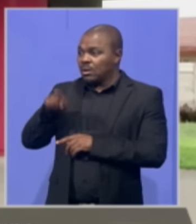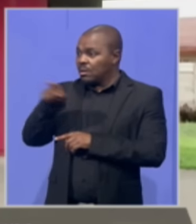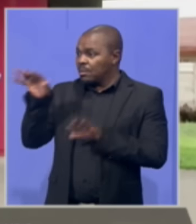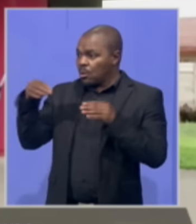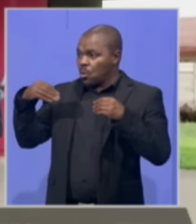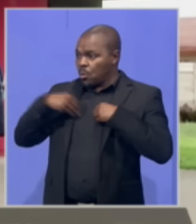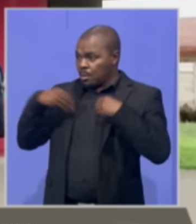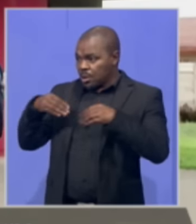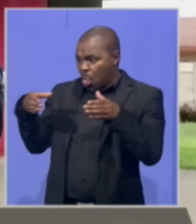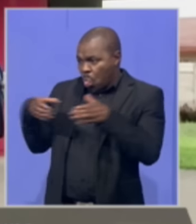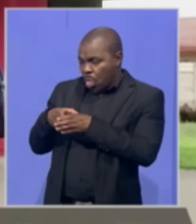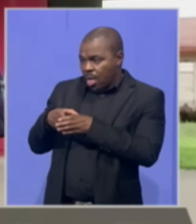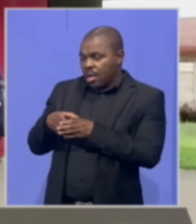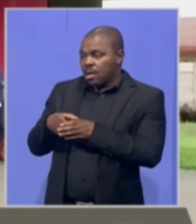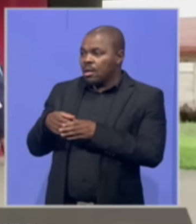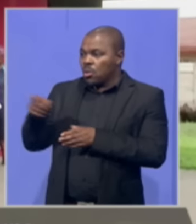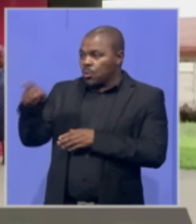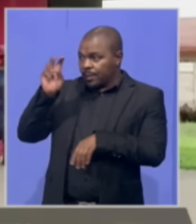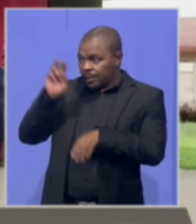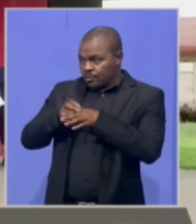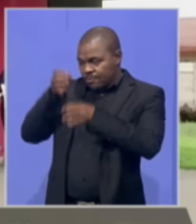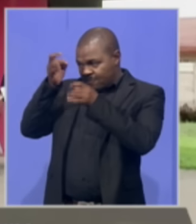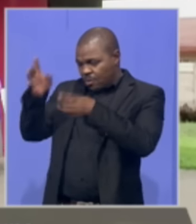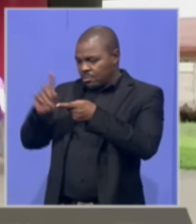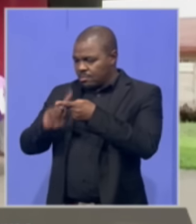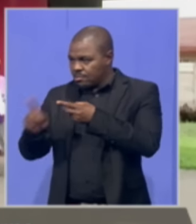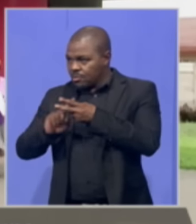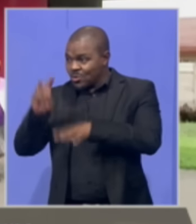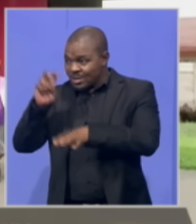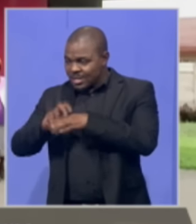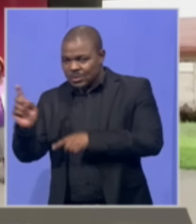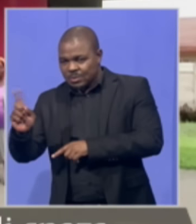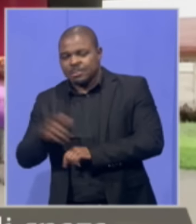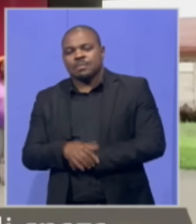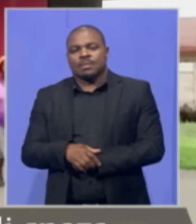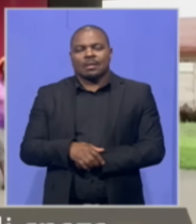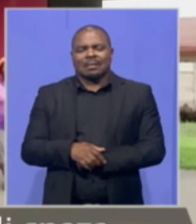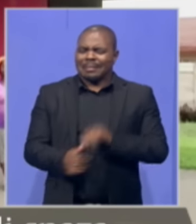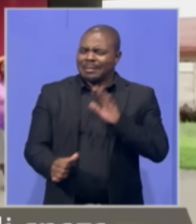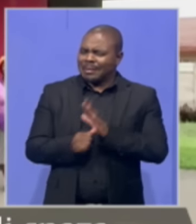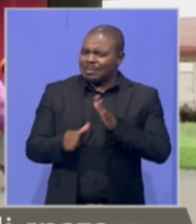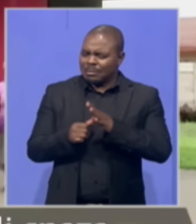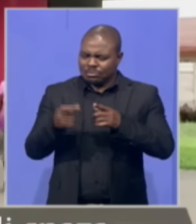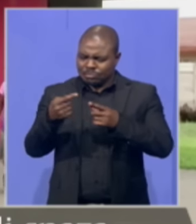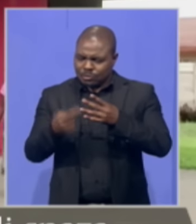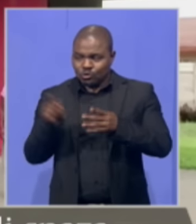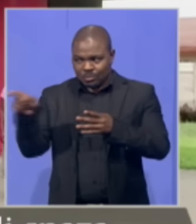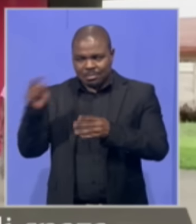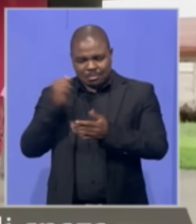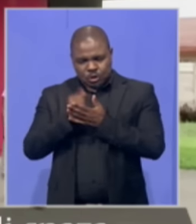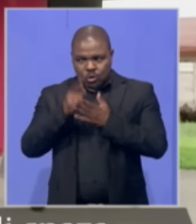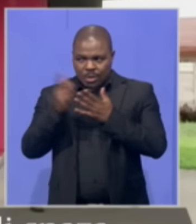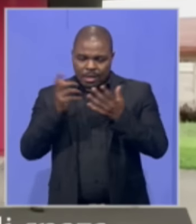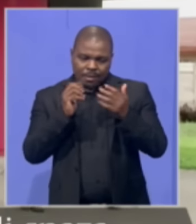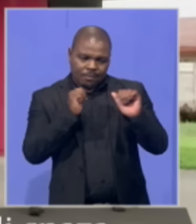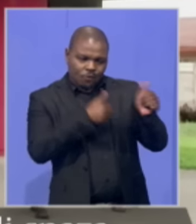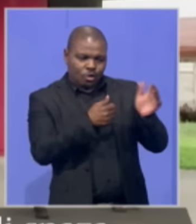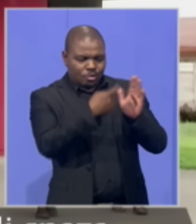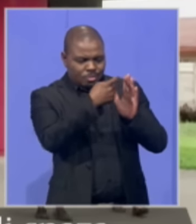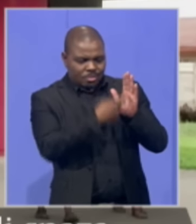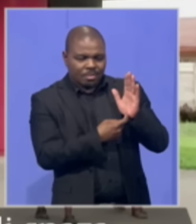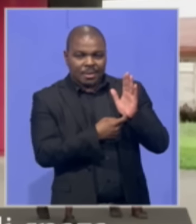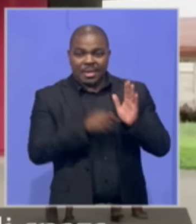spaza shops of what is required of them. One of the things that is critical is making sure that they comply, because if you don't comply, you